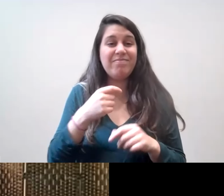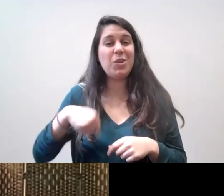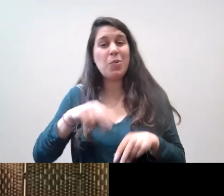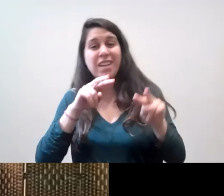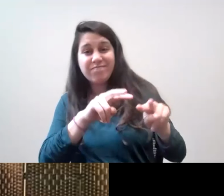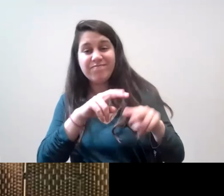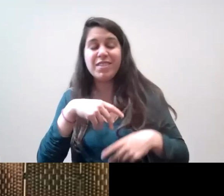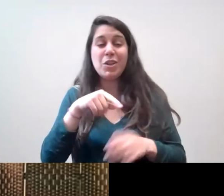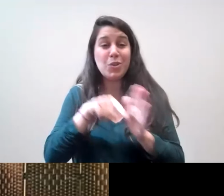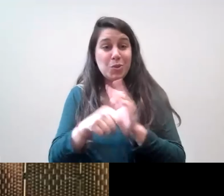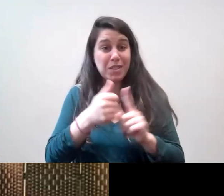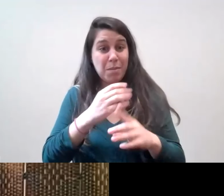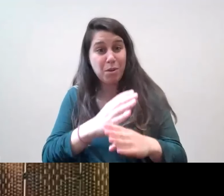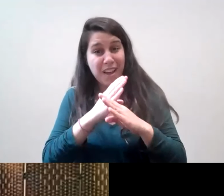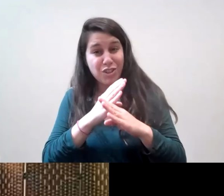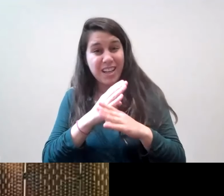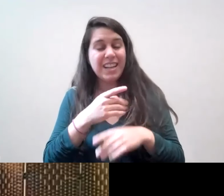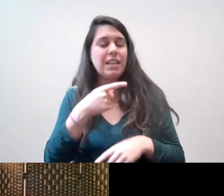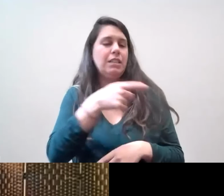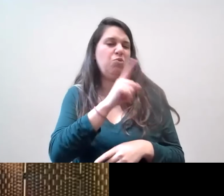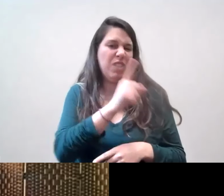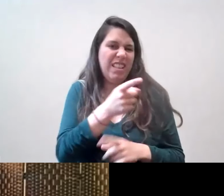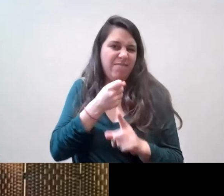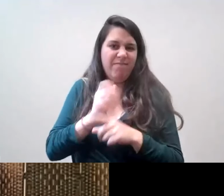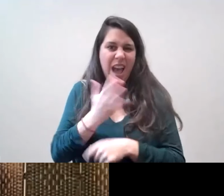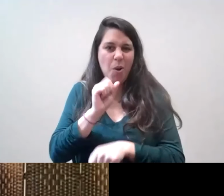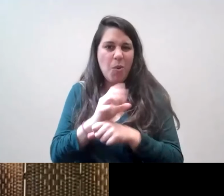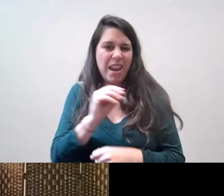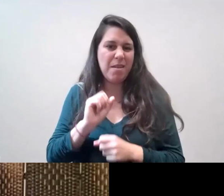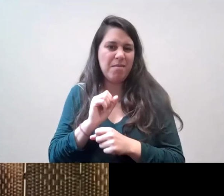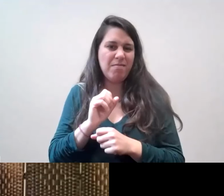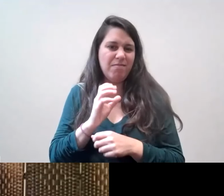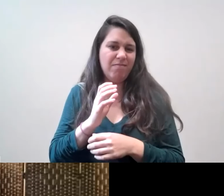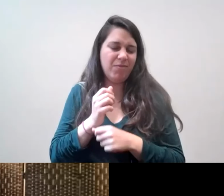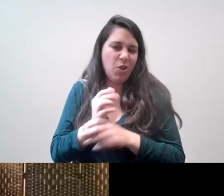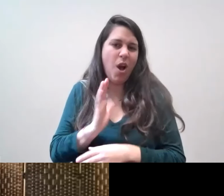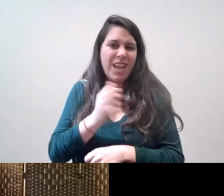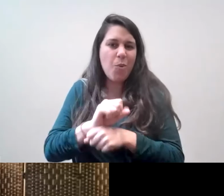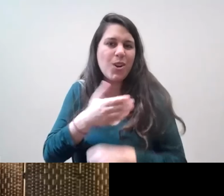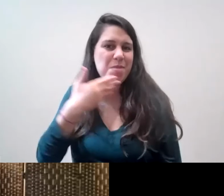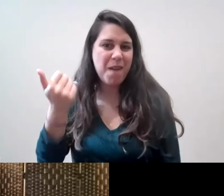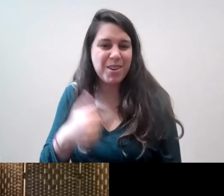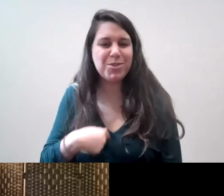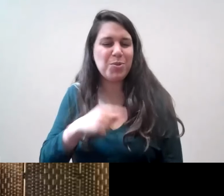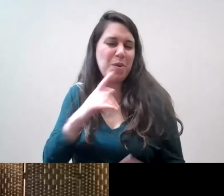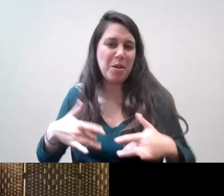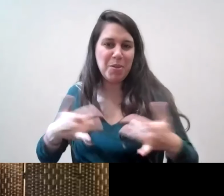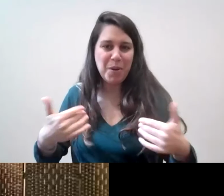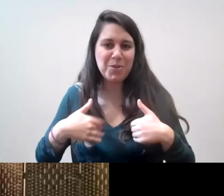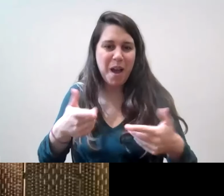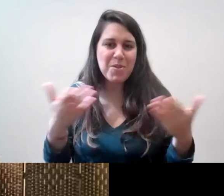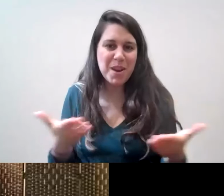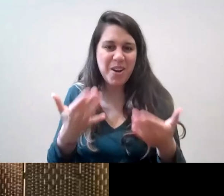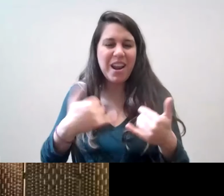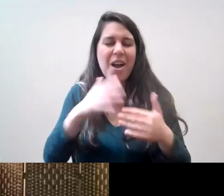preventing suicide better at what we do. So it's a great pleasure to welcome you back, Quicks, and I will